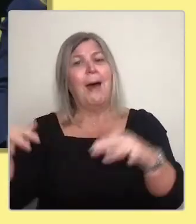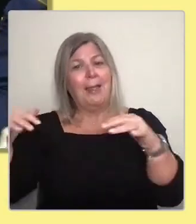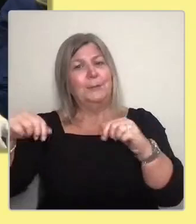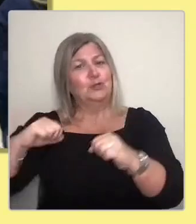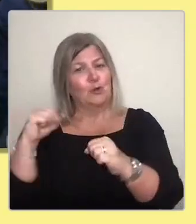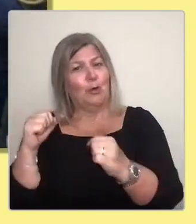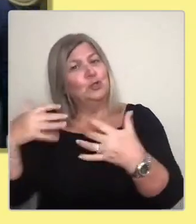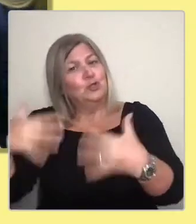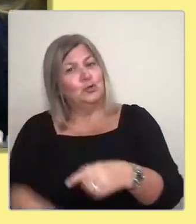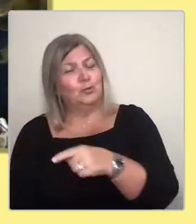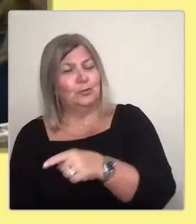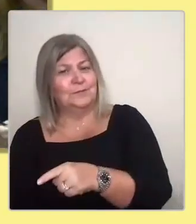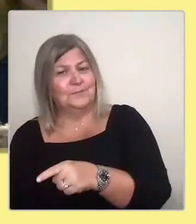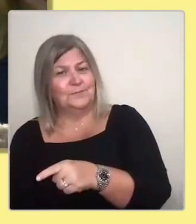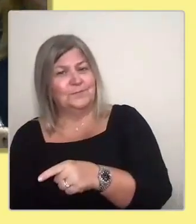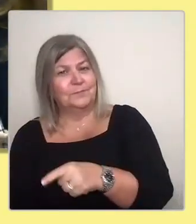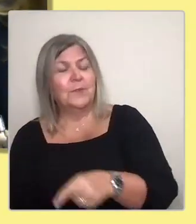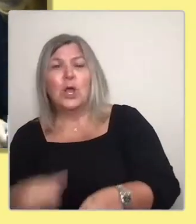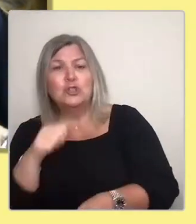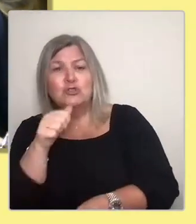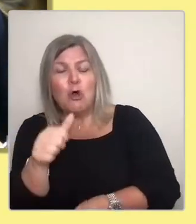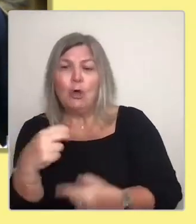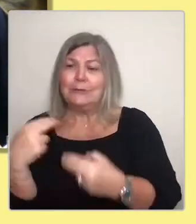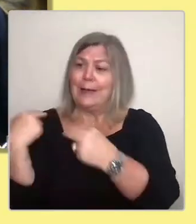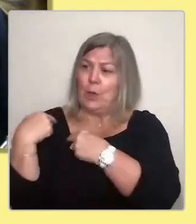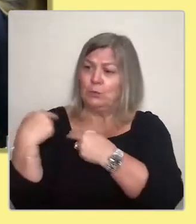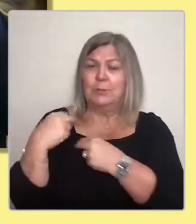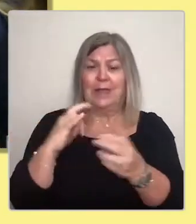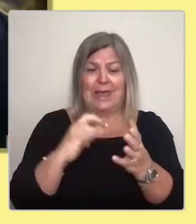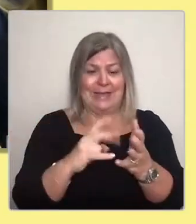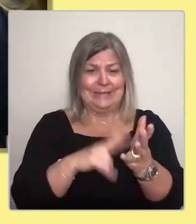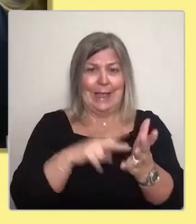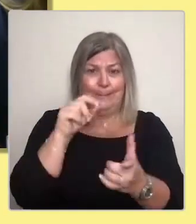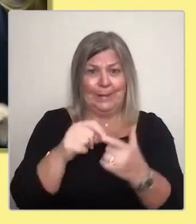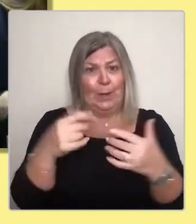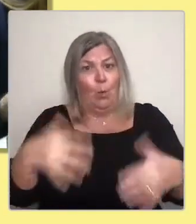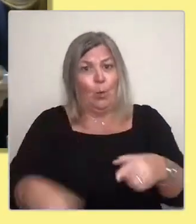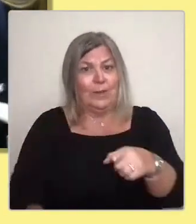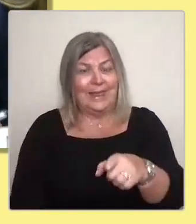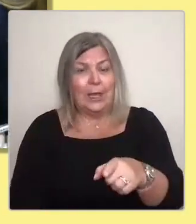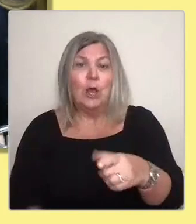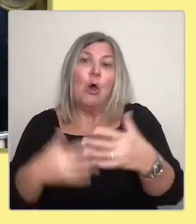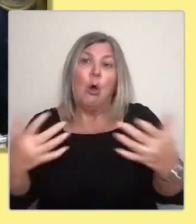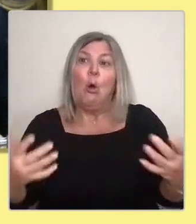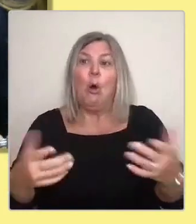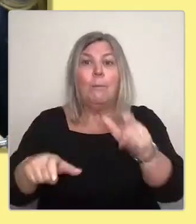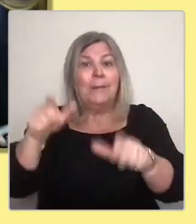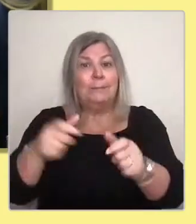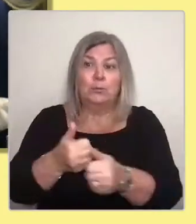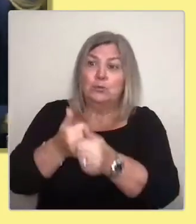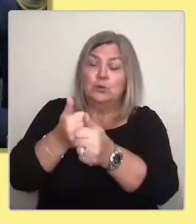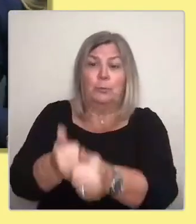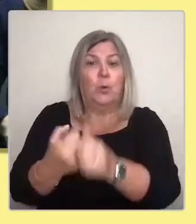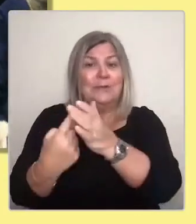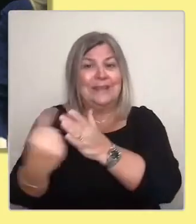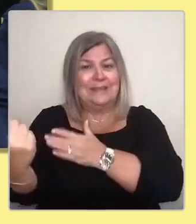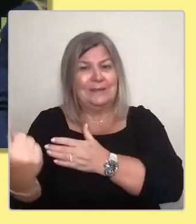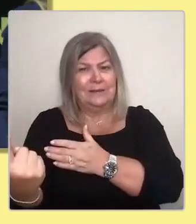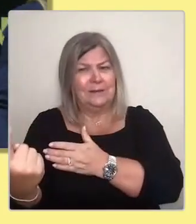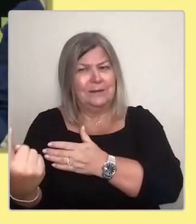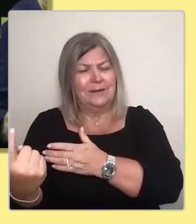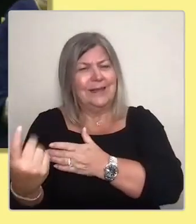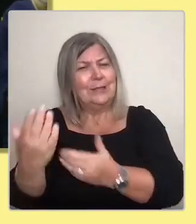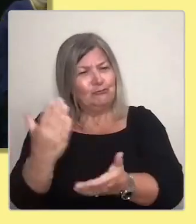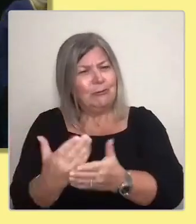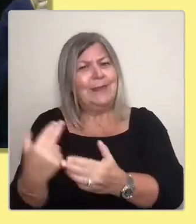this is not about accountability to the SNP. It's not even accountability to necessarily those who vote yes. It's just accountability to Scottish representatives. That's what